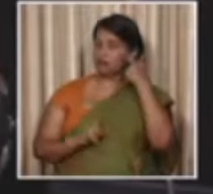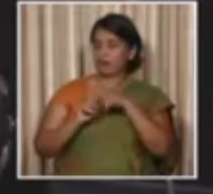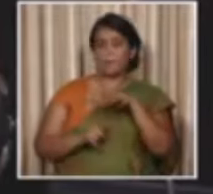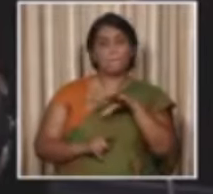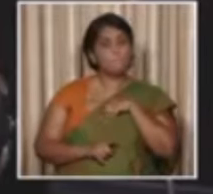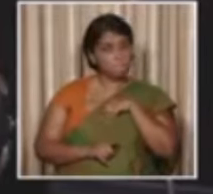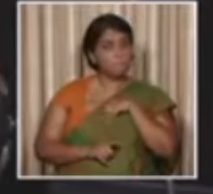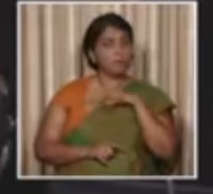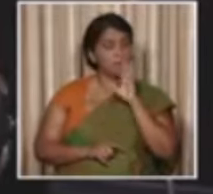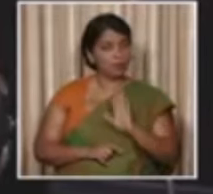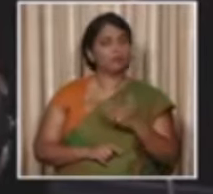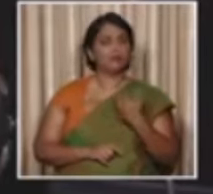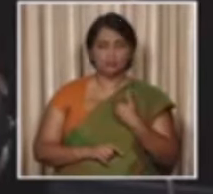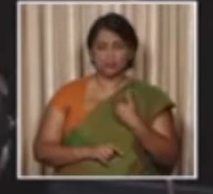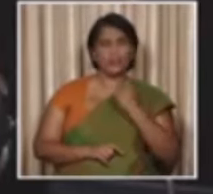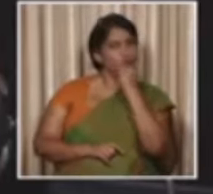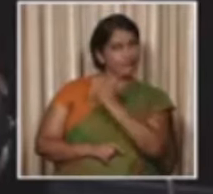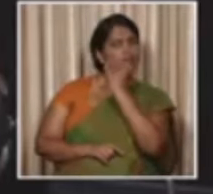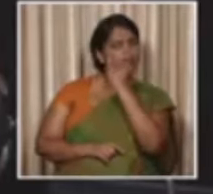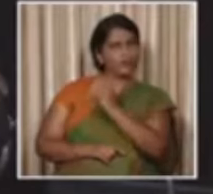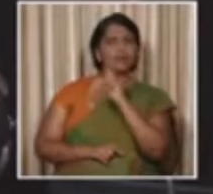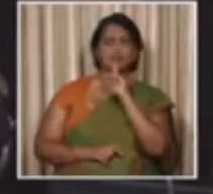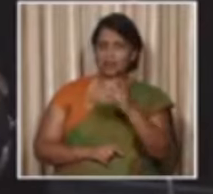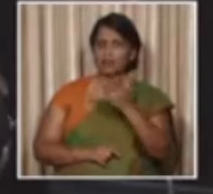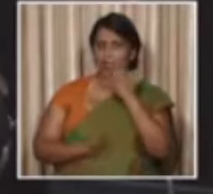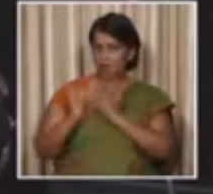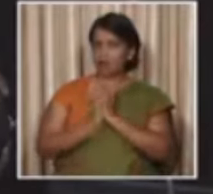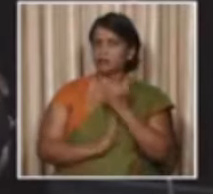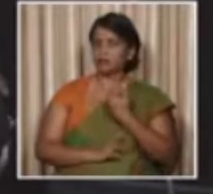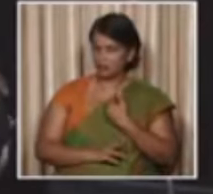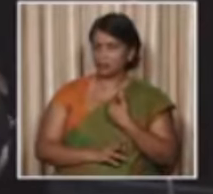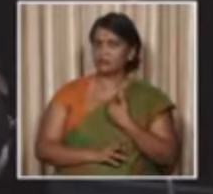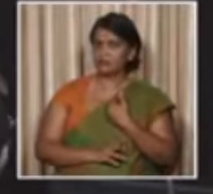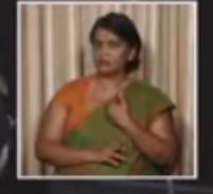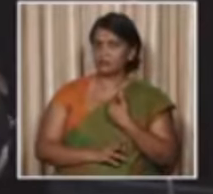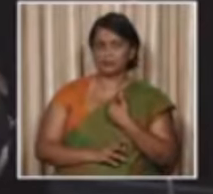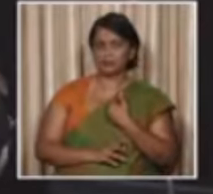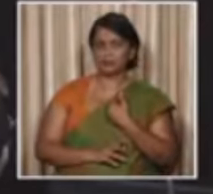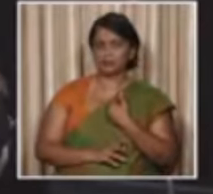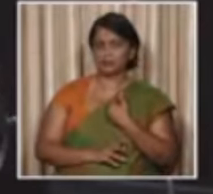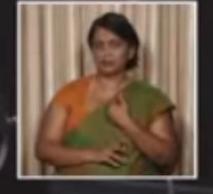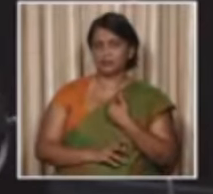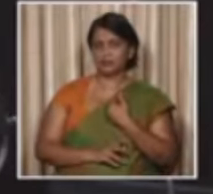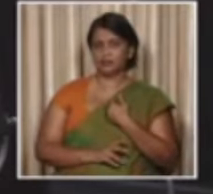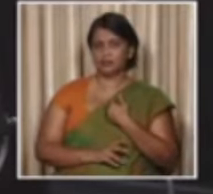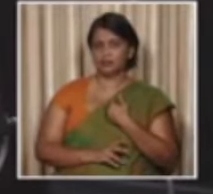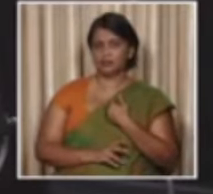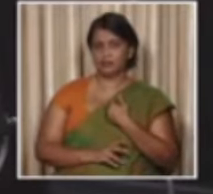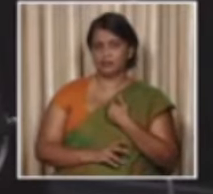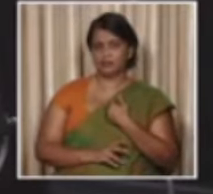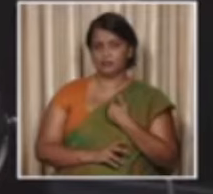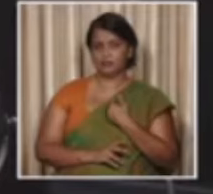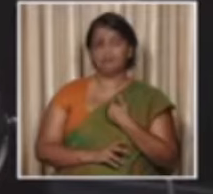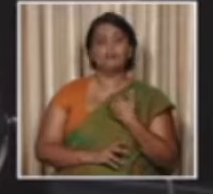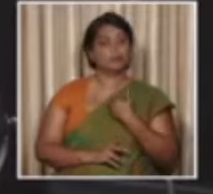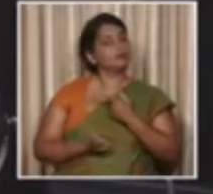that they were wrong in rejecting my petition for to interfere Thank in this you. matter. So my position has not been contradicted. Thank you, Honorable